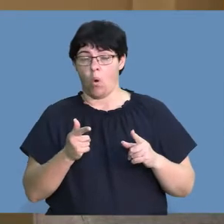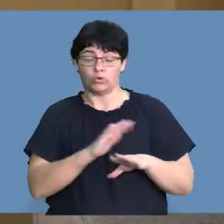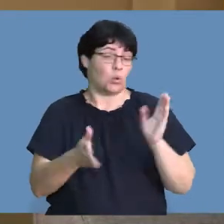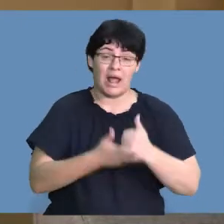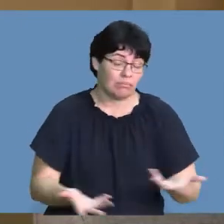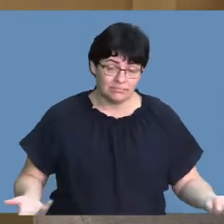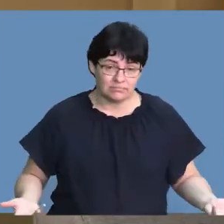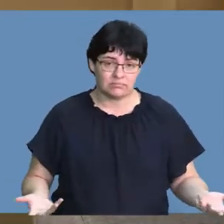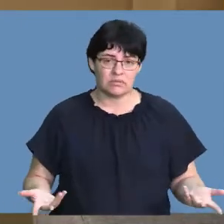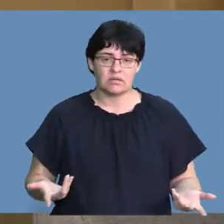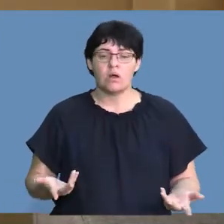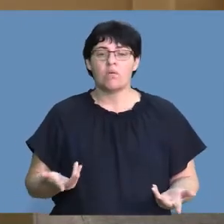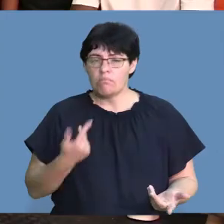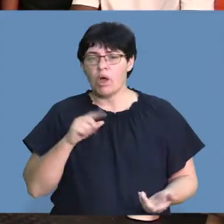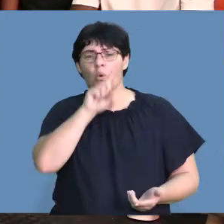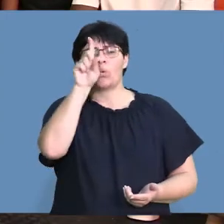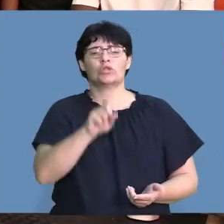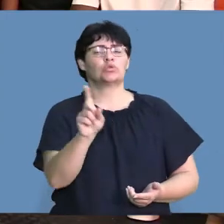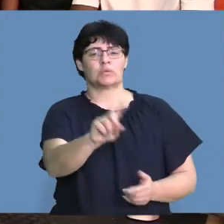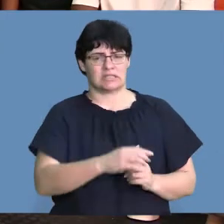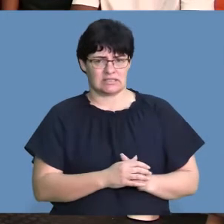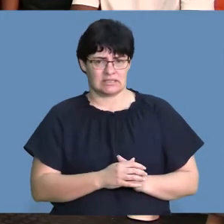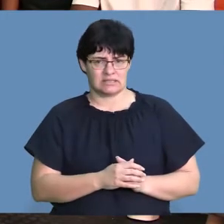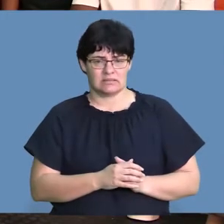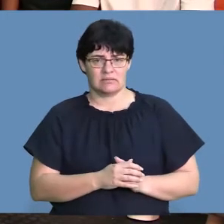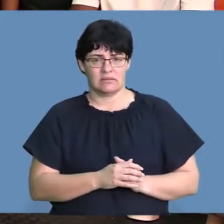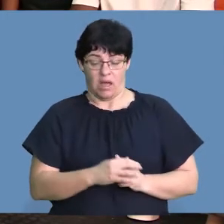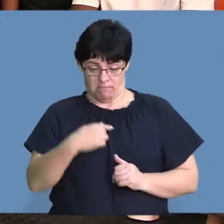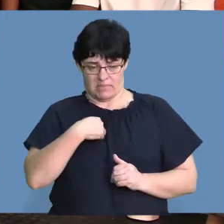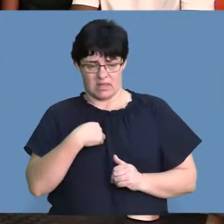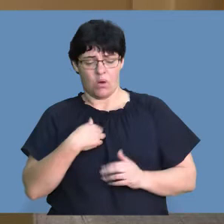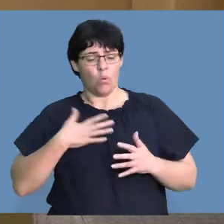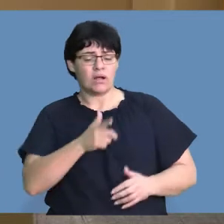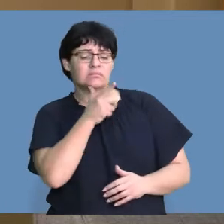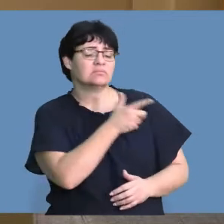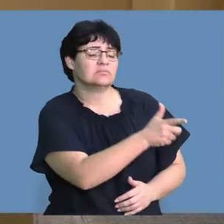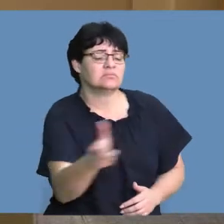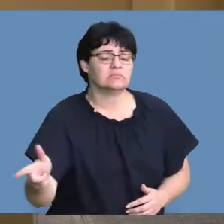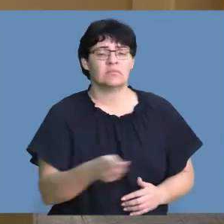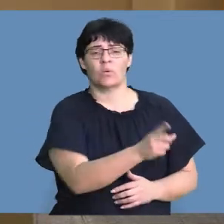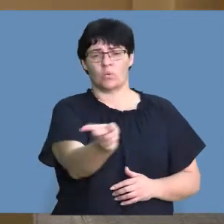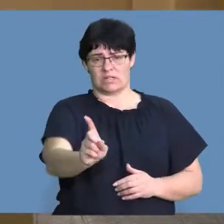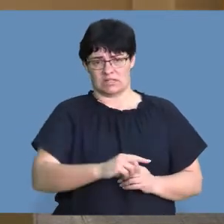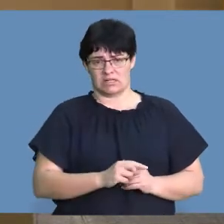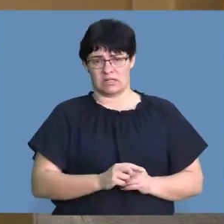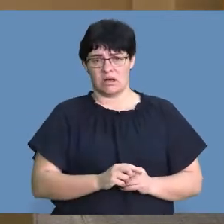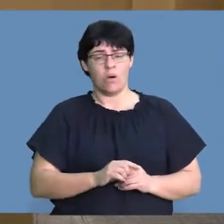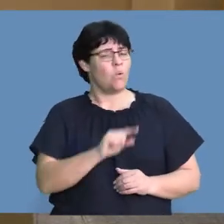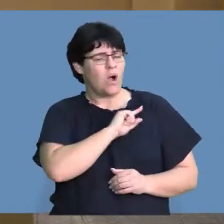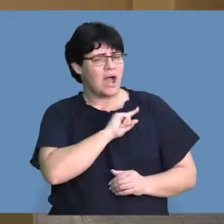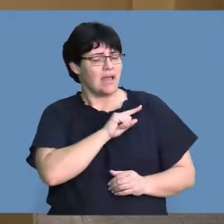your studies, we're asking the question, what would you like to tell them that will help